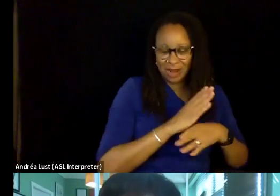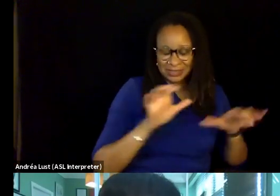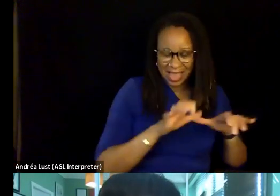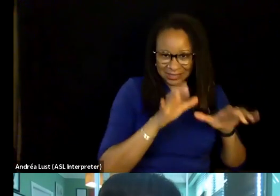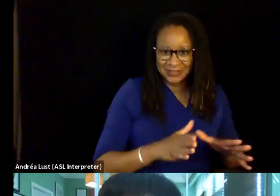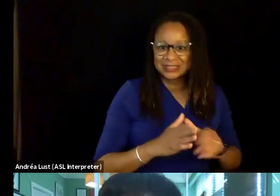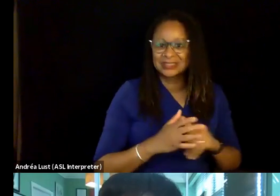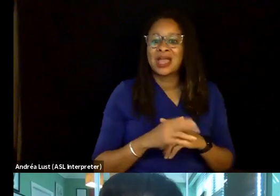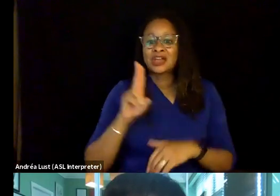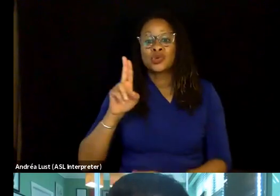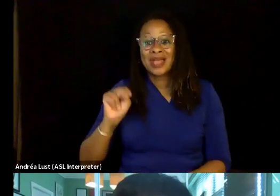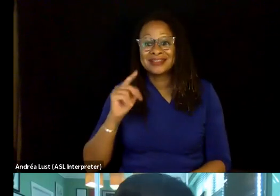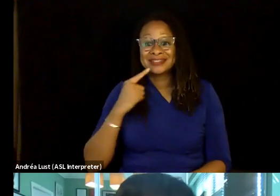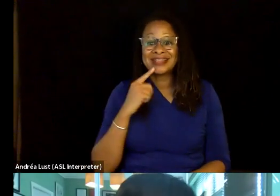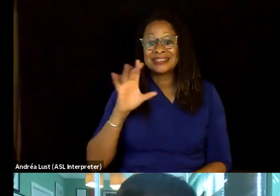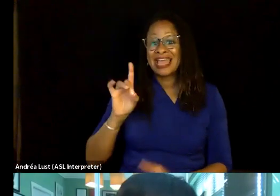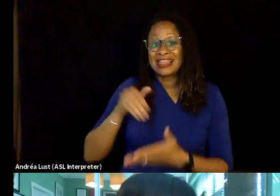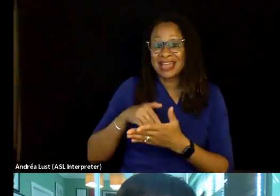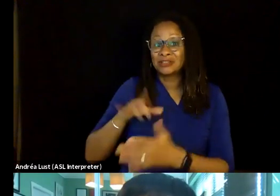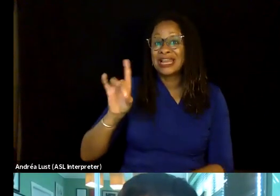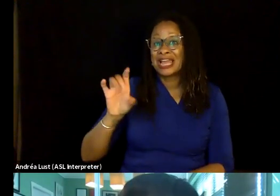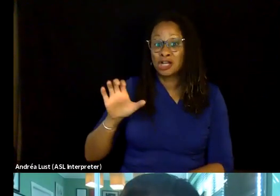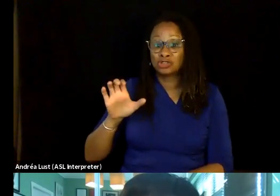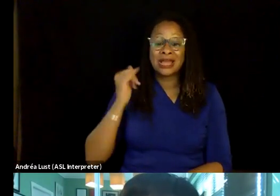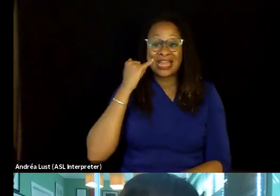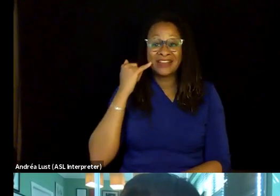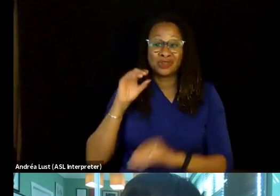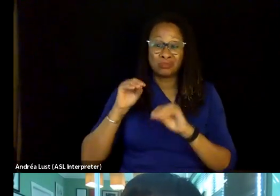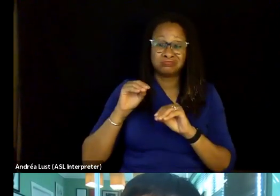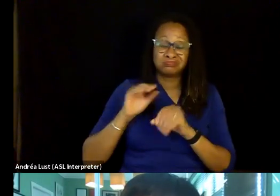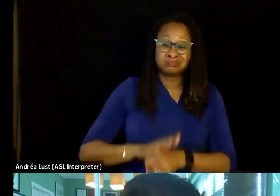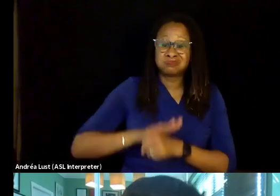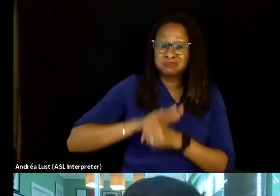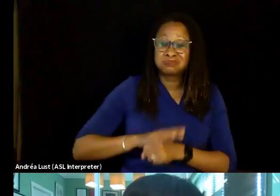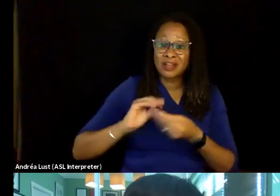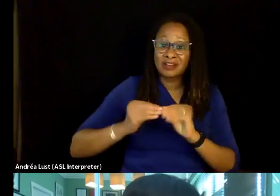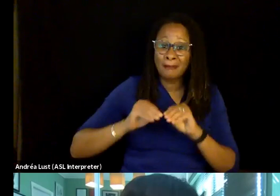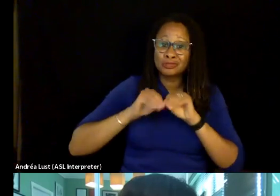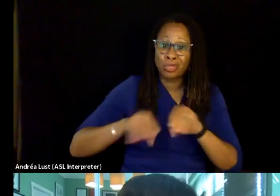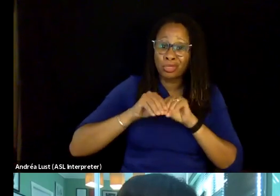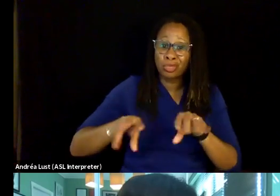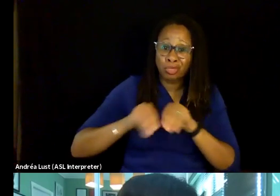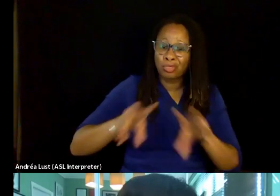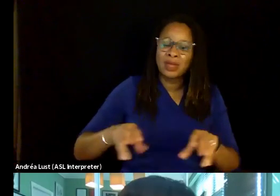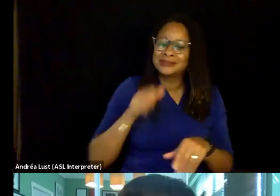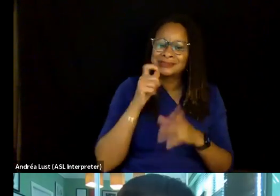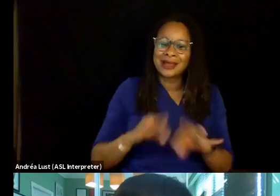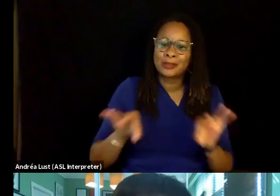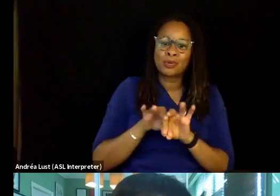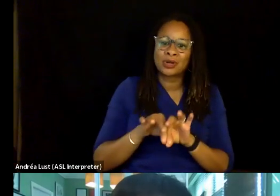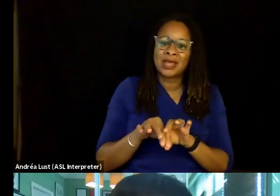says 8,800. If you just pump numbers, they don't matter. It's the people who are